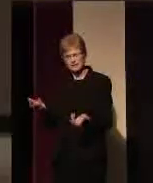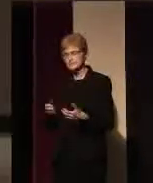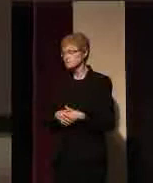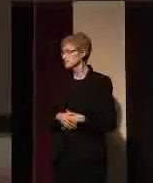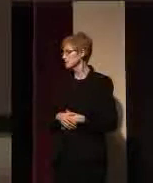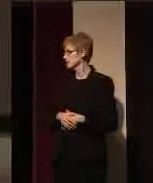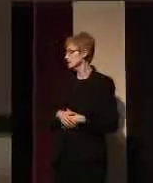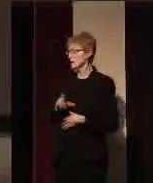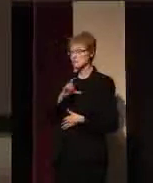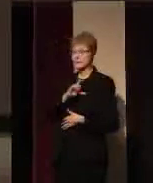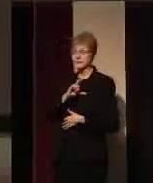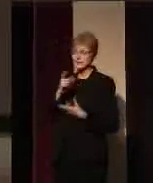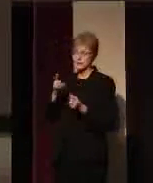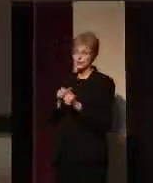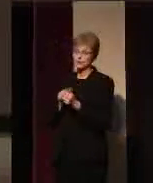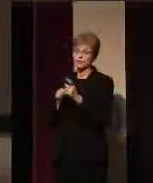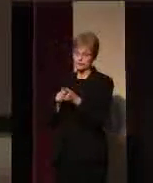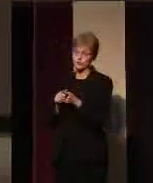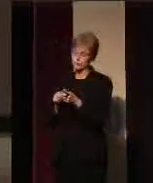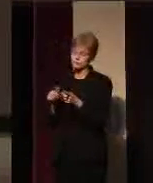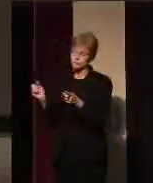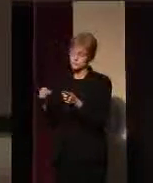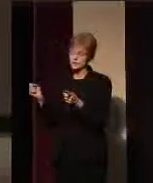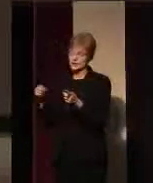I do agree with you, and it was very